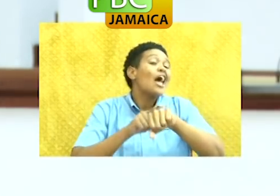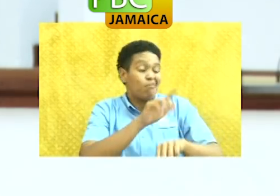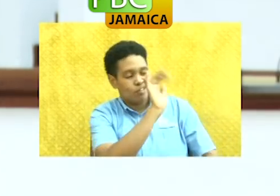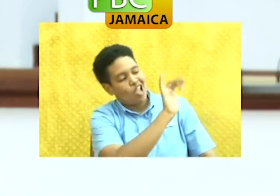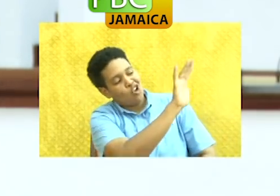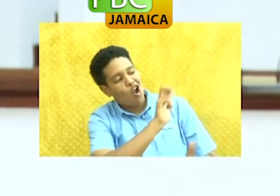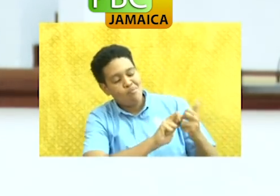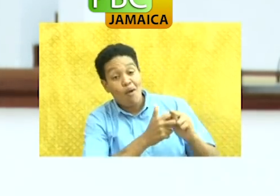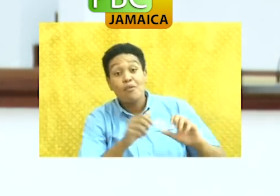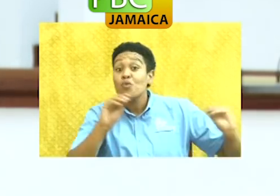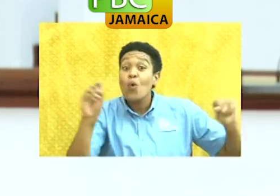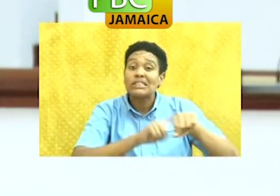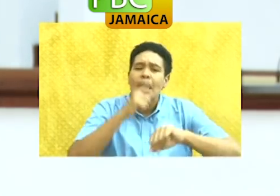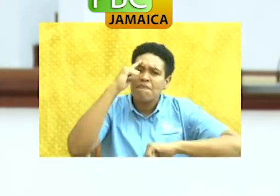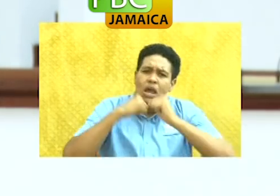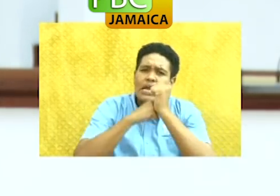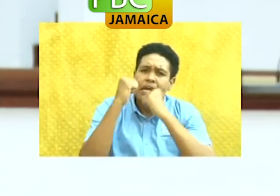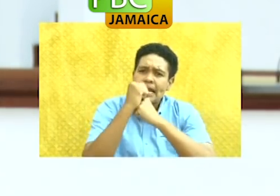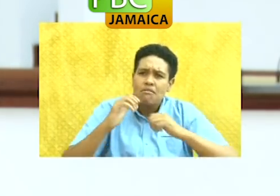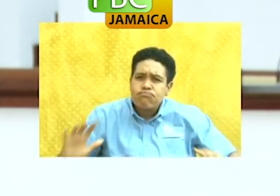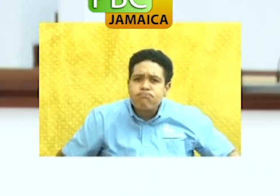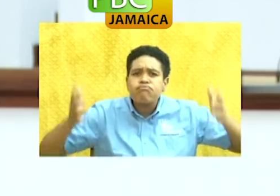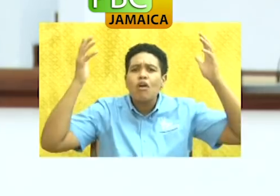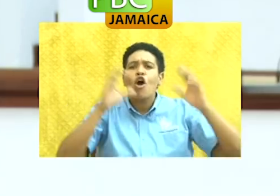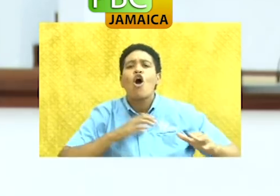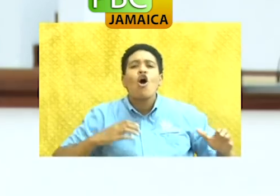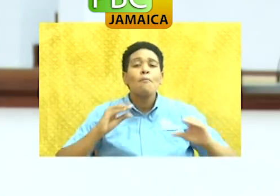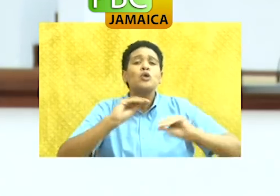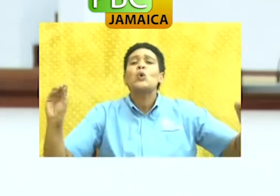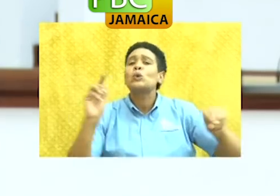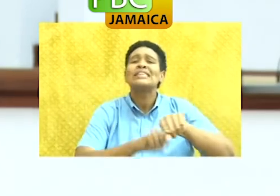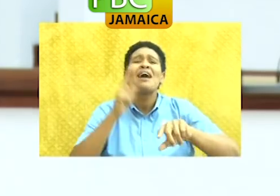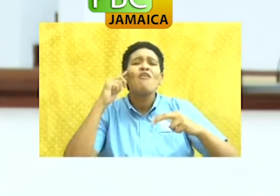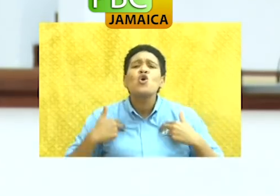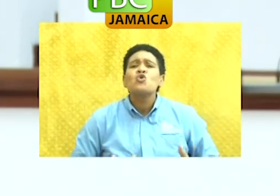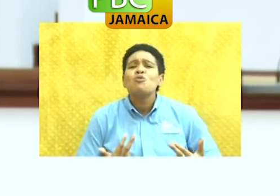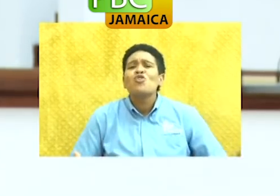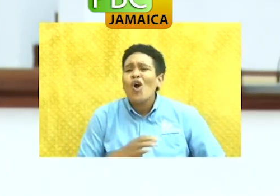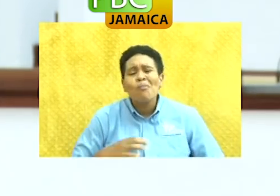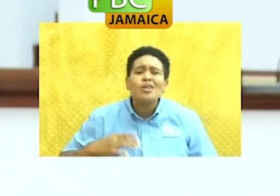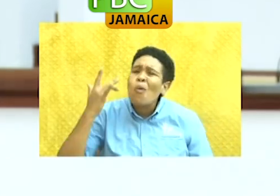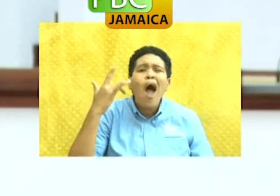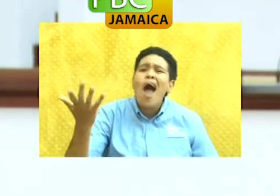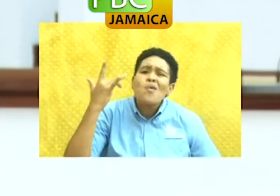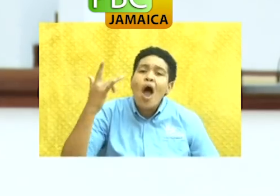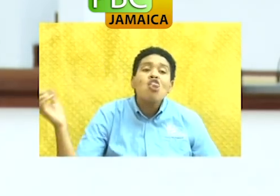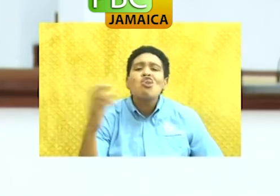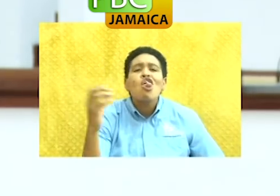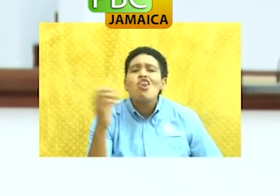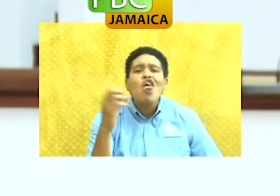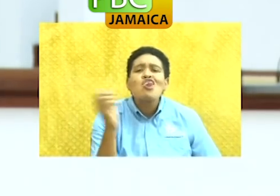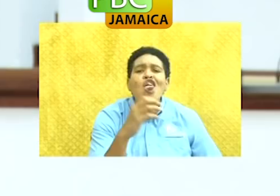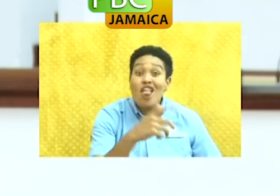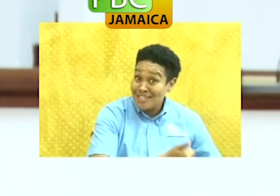Infrastructure Committee, no time for the Human Resources Committee. Why? Why is it? Is